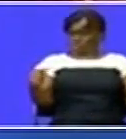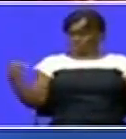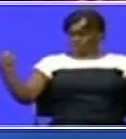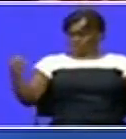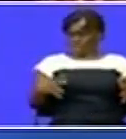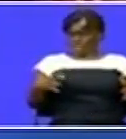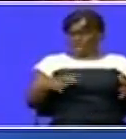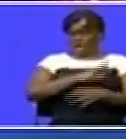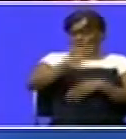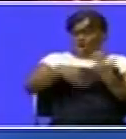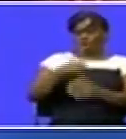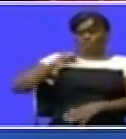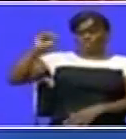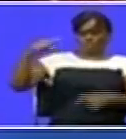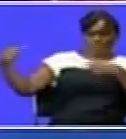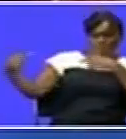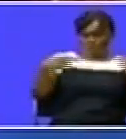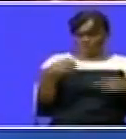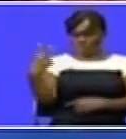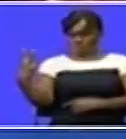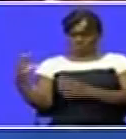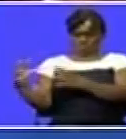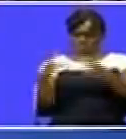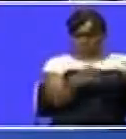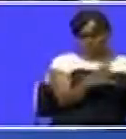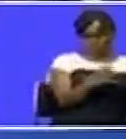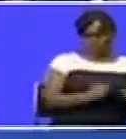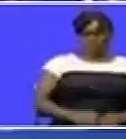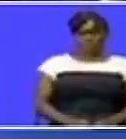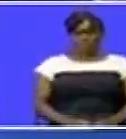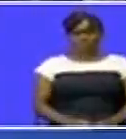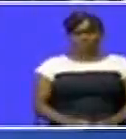be an all-out political war between the two coalitions.